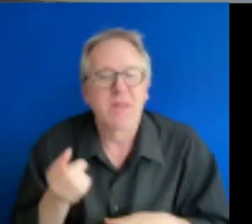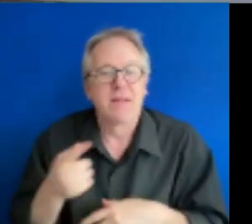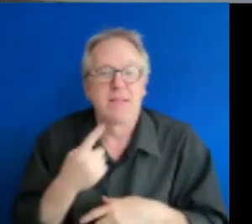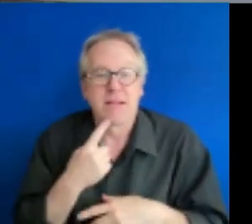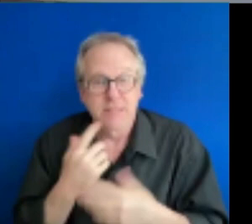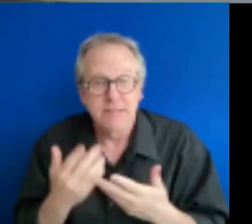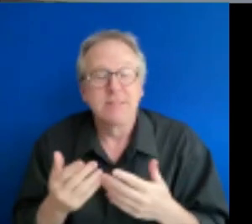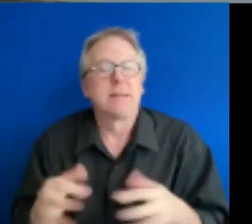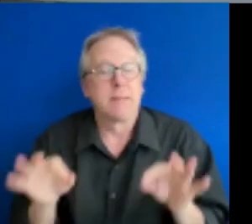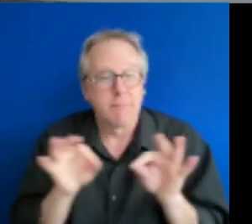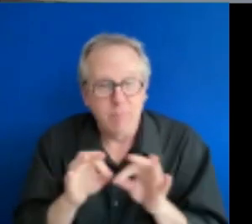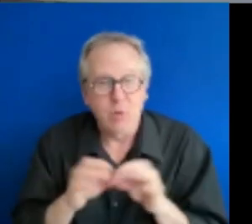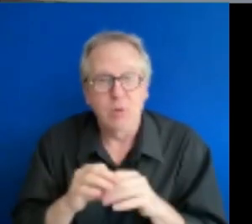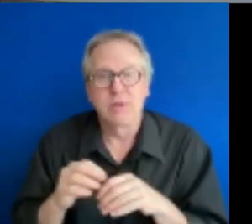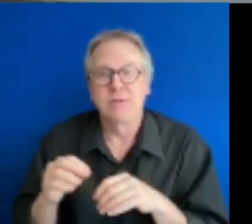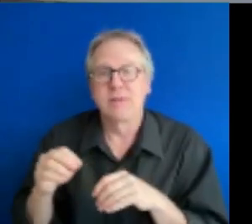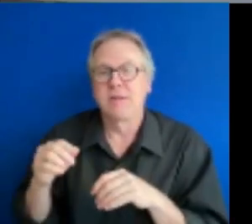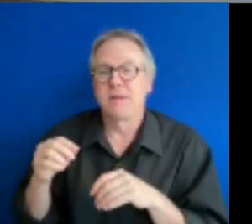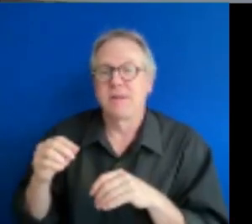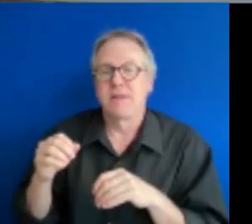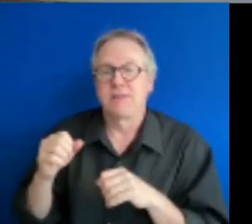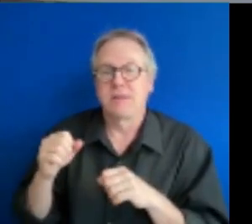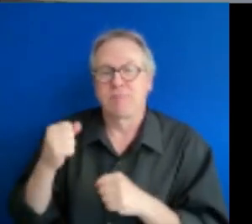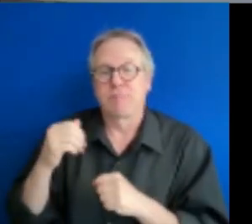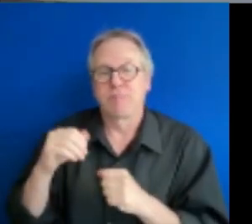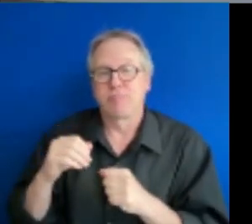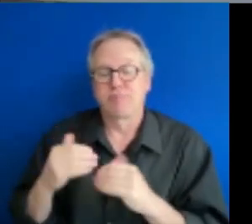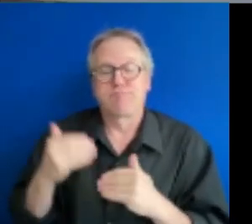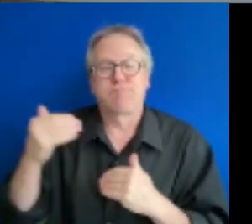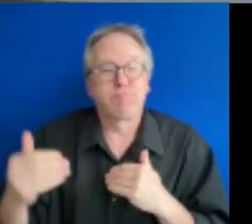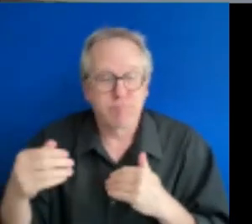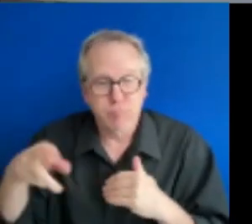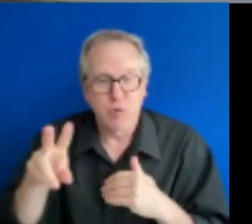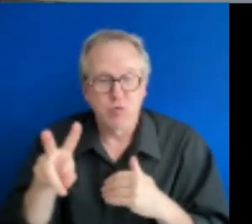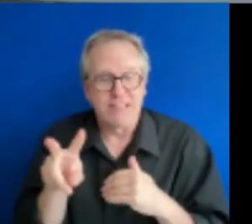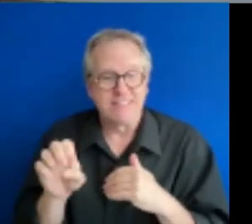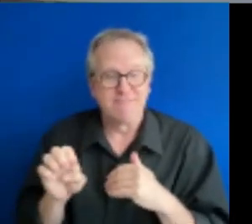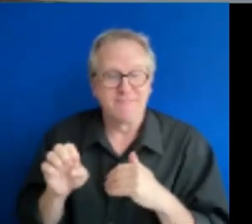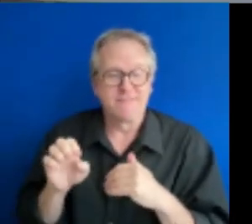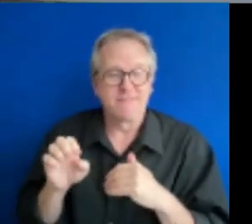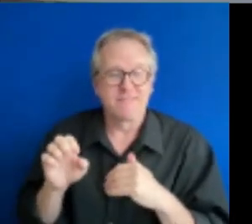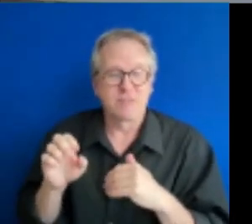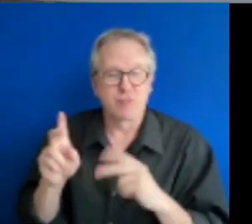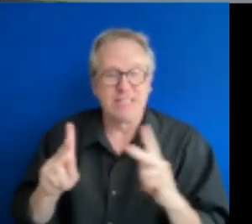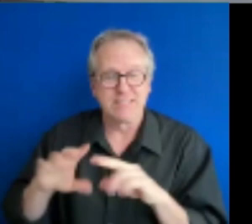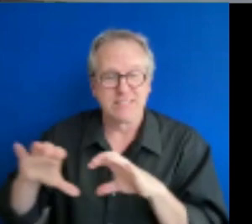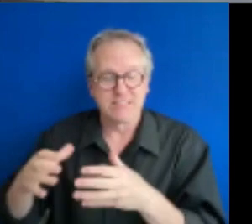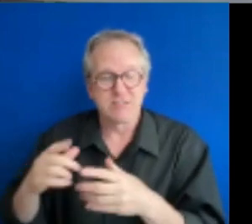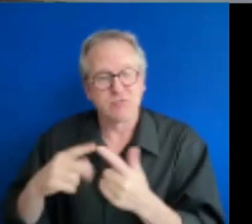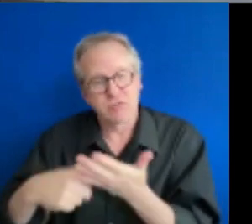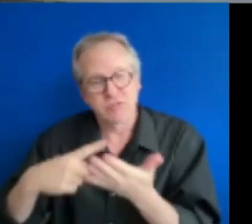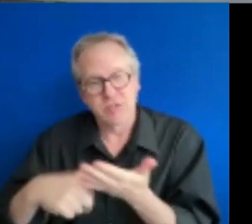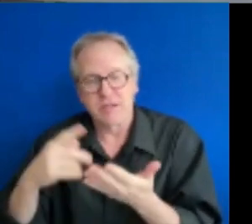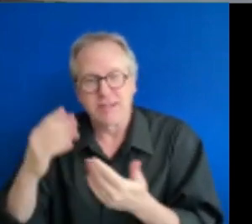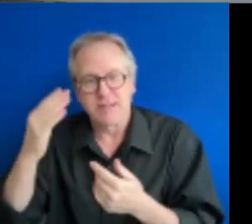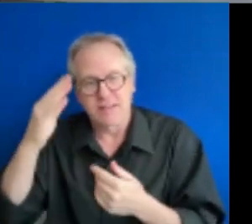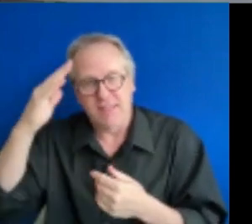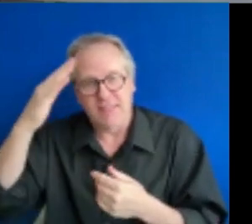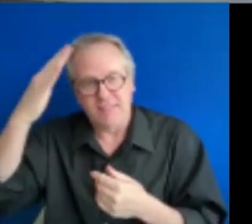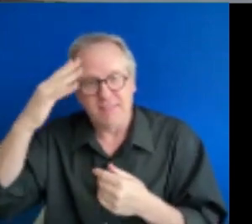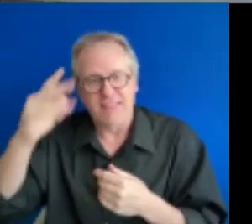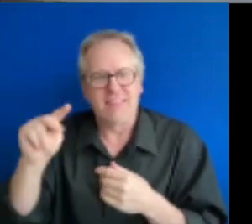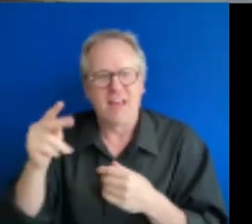the progressive religionists in this country to speak theology to counter all of